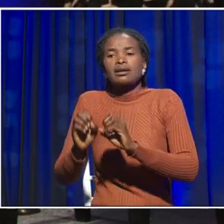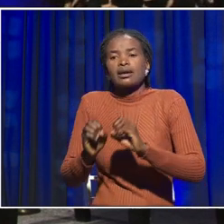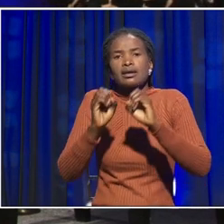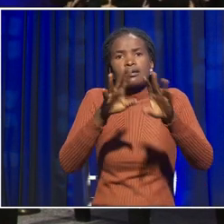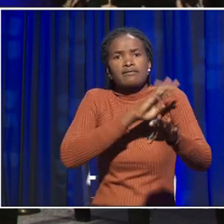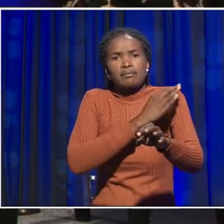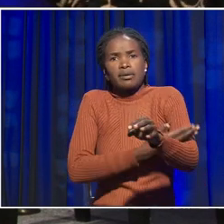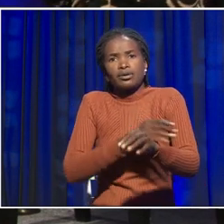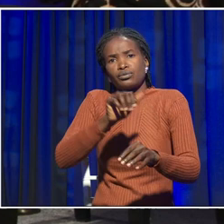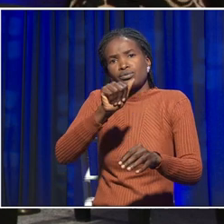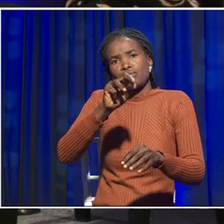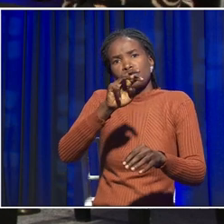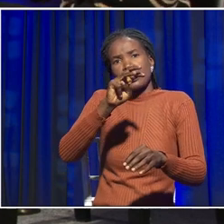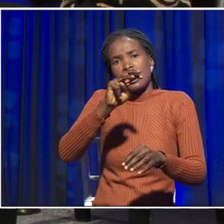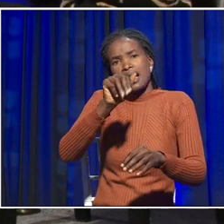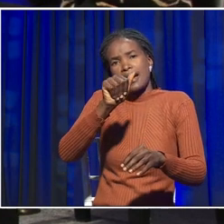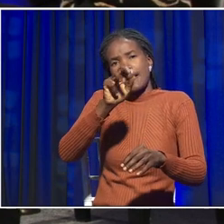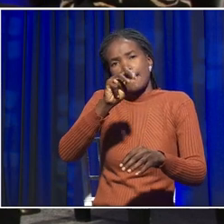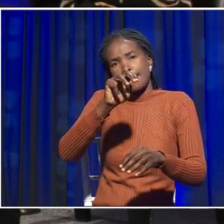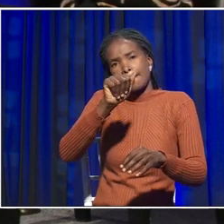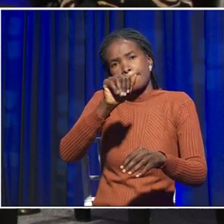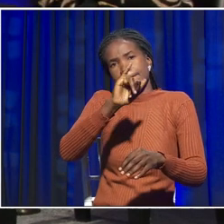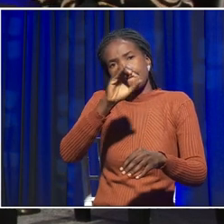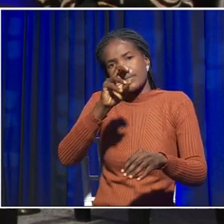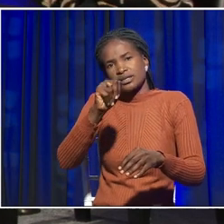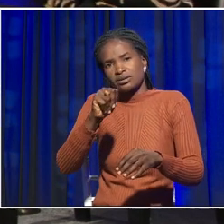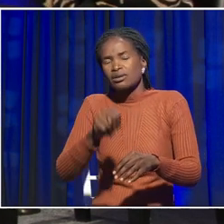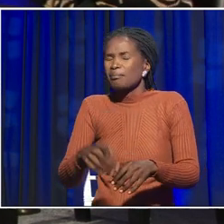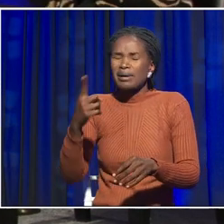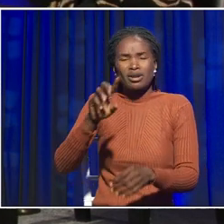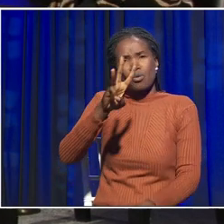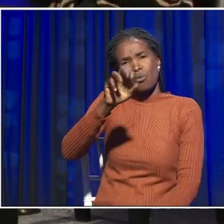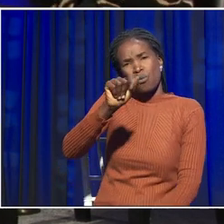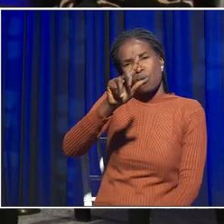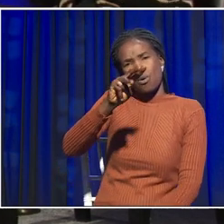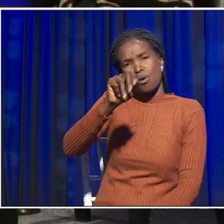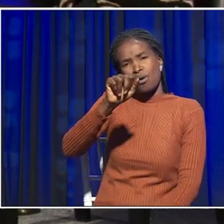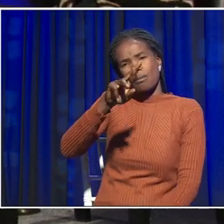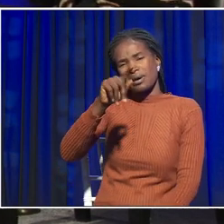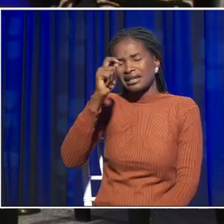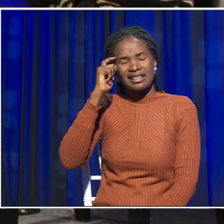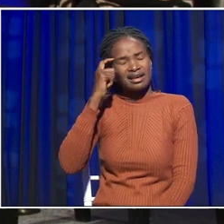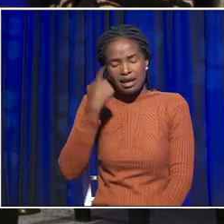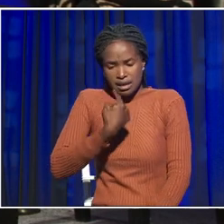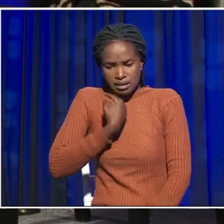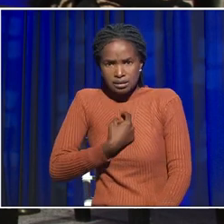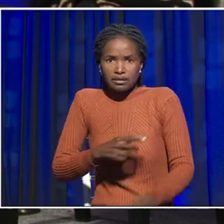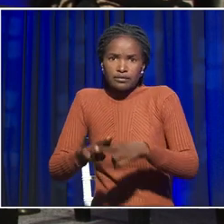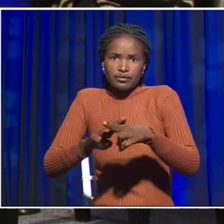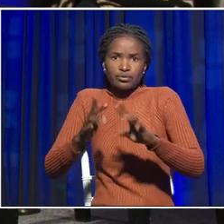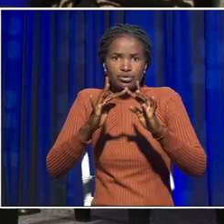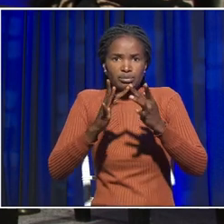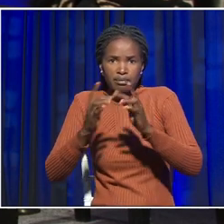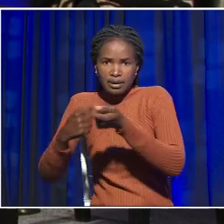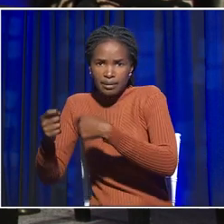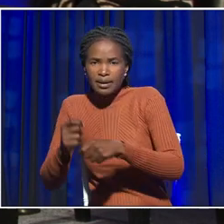like, hold on, we're going to create our e-commerce platform. And that is where they gain analytics and understanding and insights about